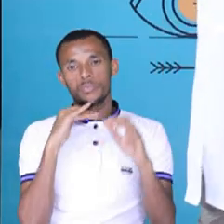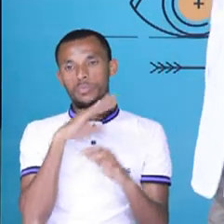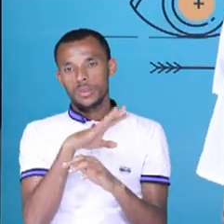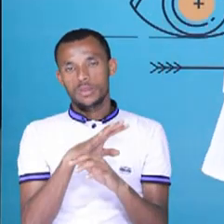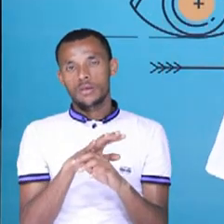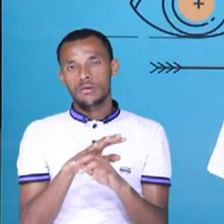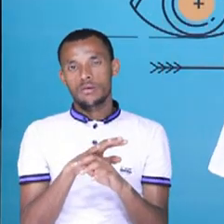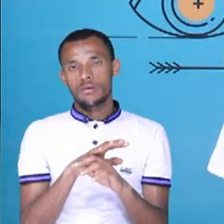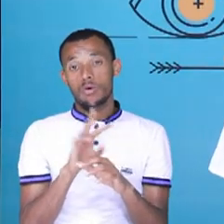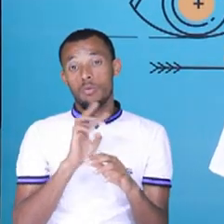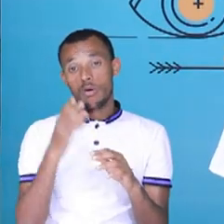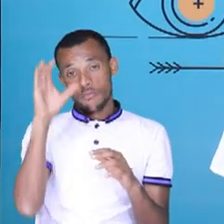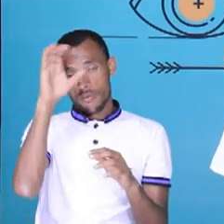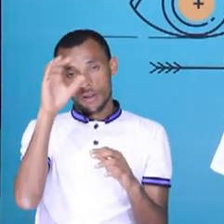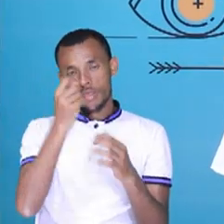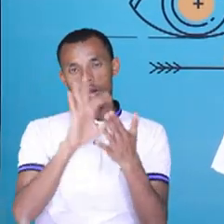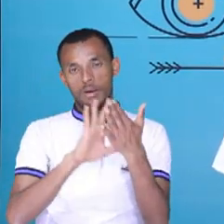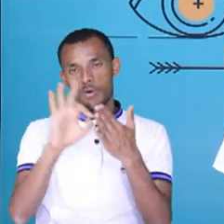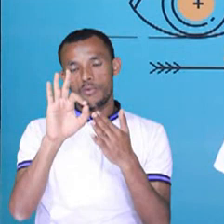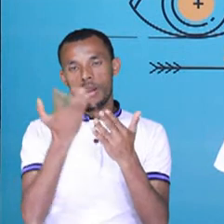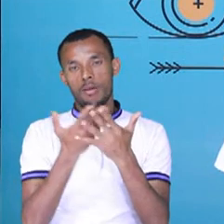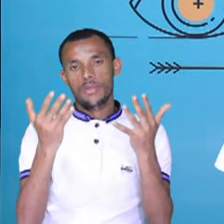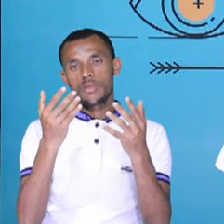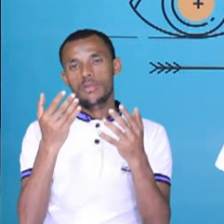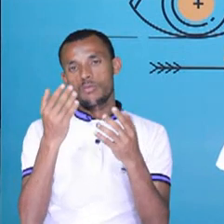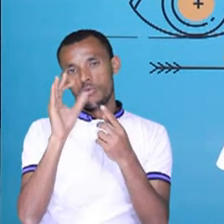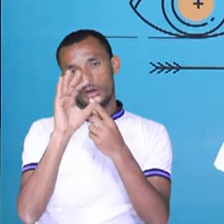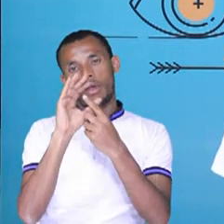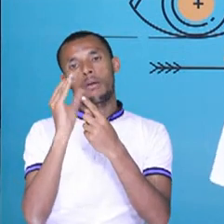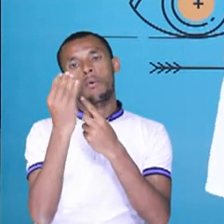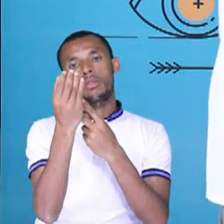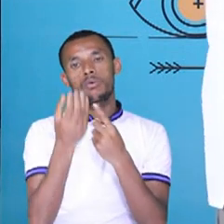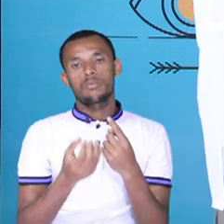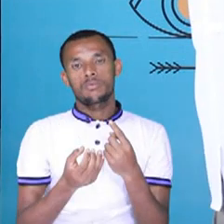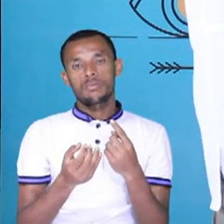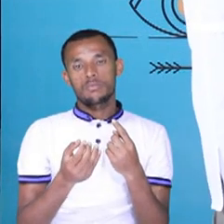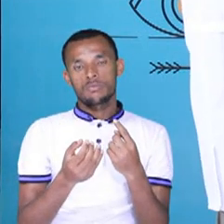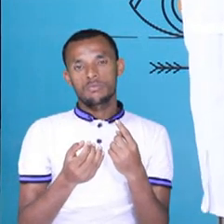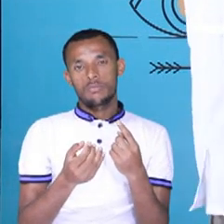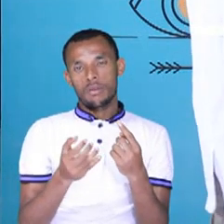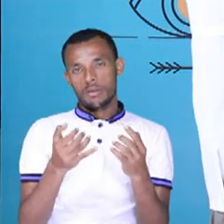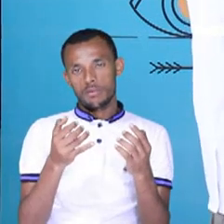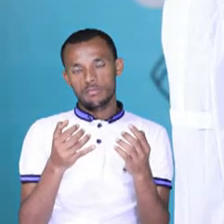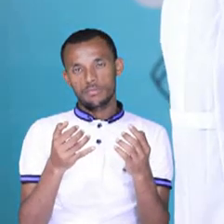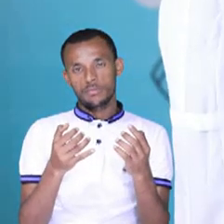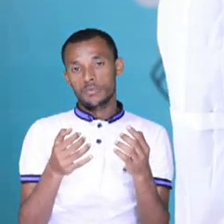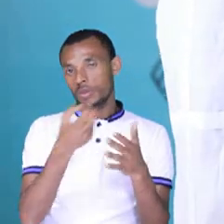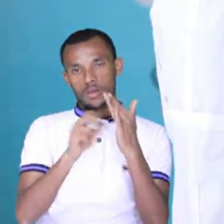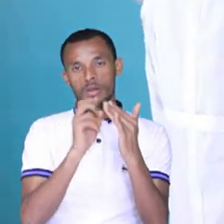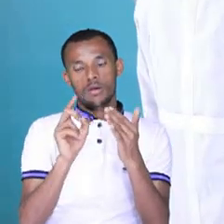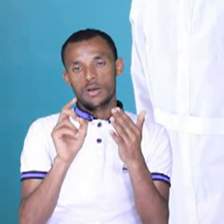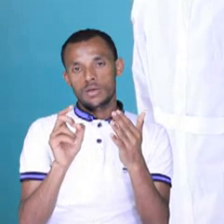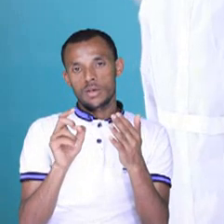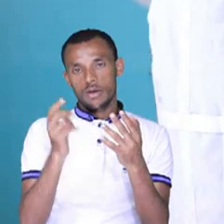defective when you say, we have to find the number of elements of the event. He will be successful if